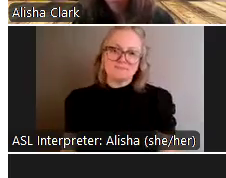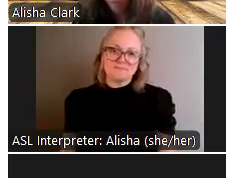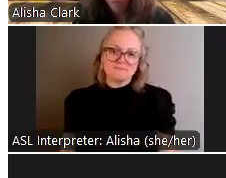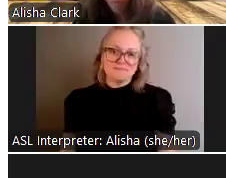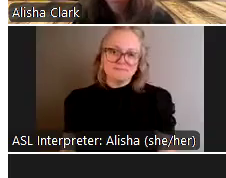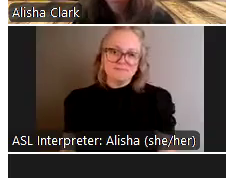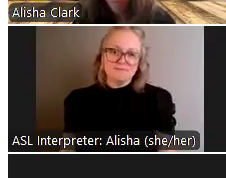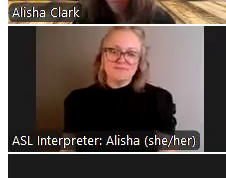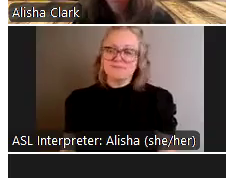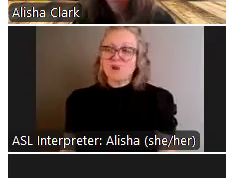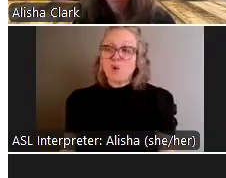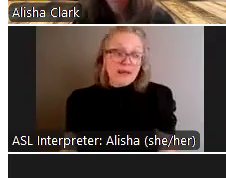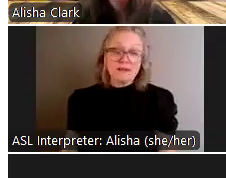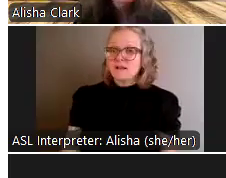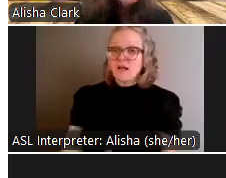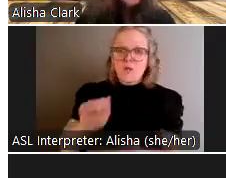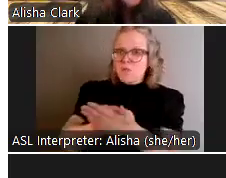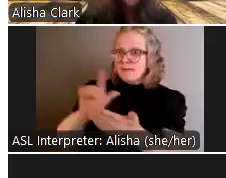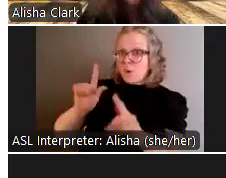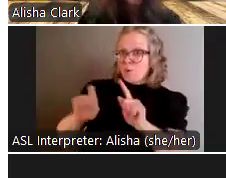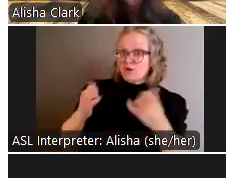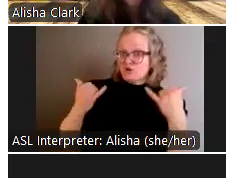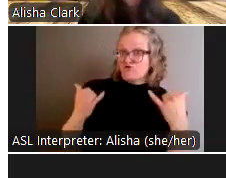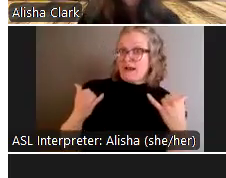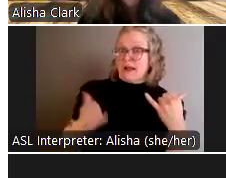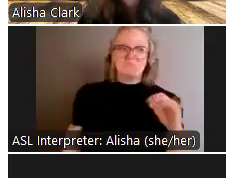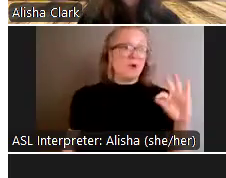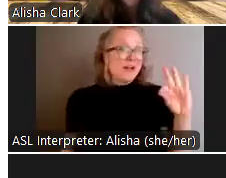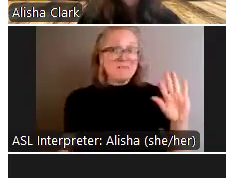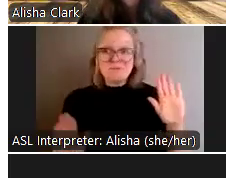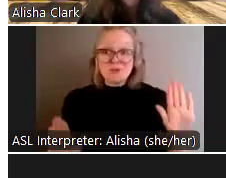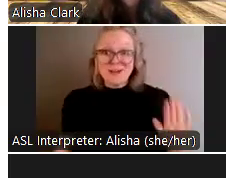That is all the questions we have at the moment. Okay, great.